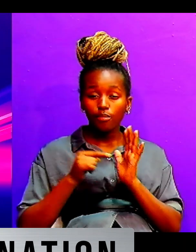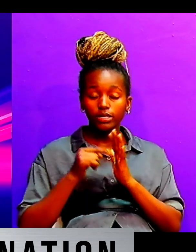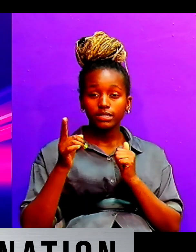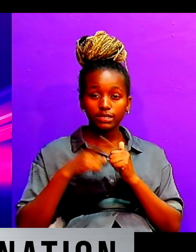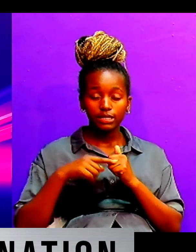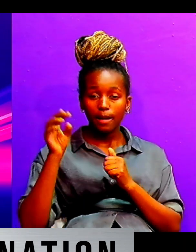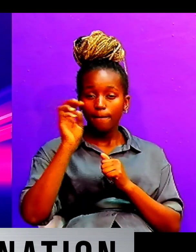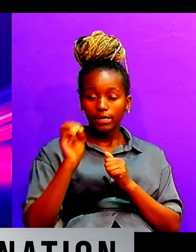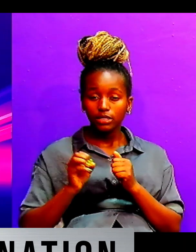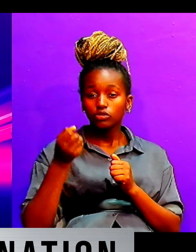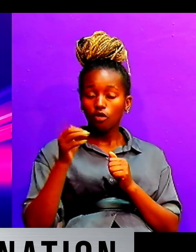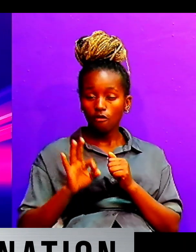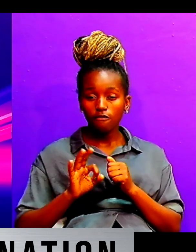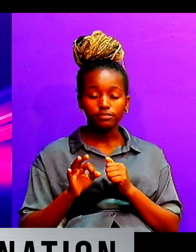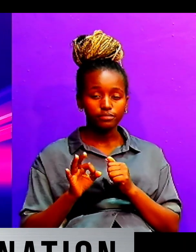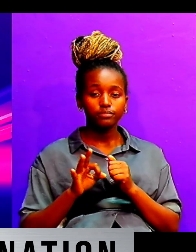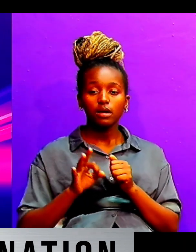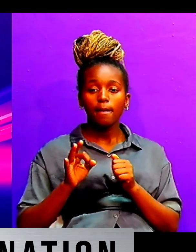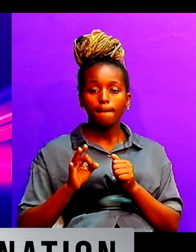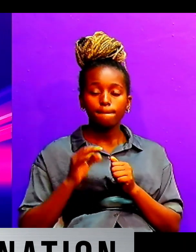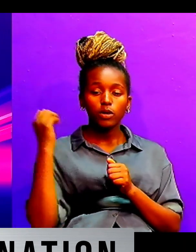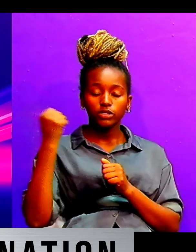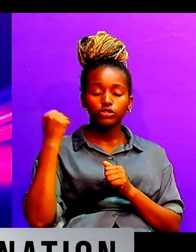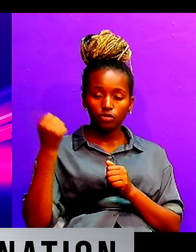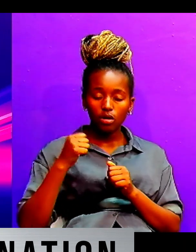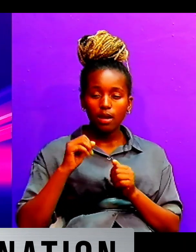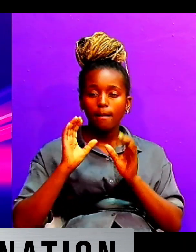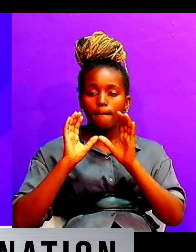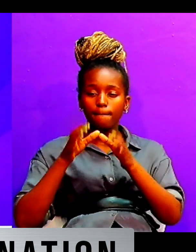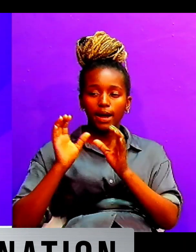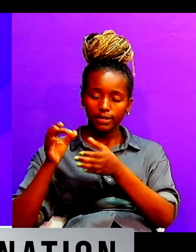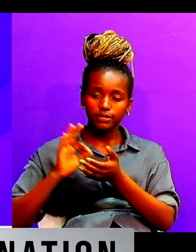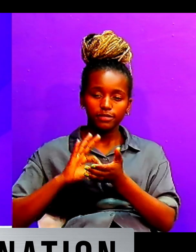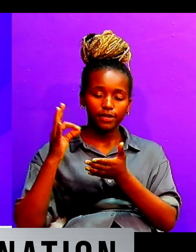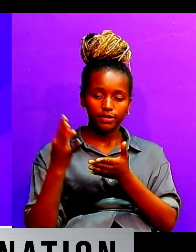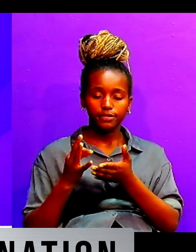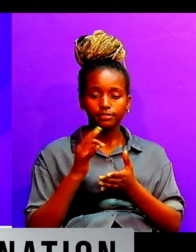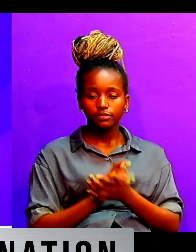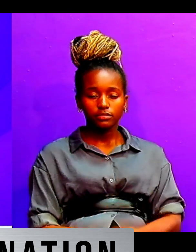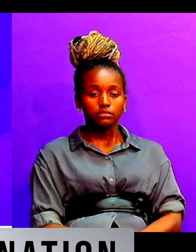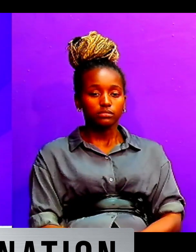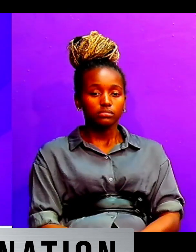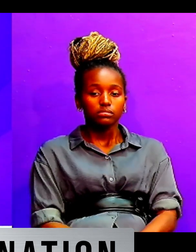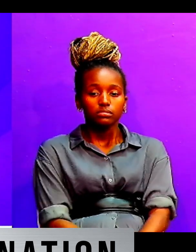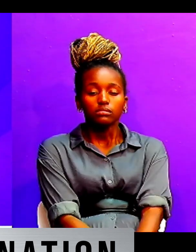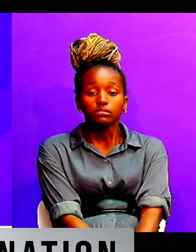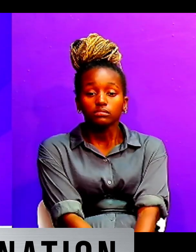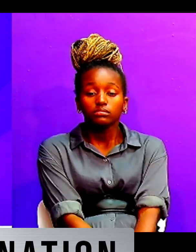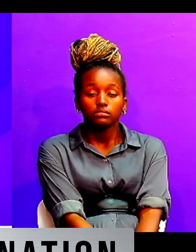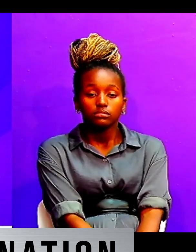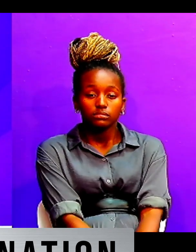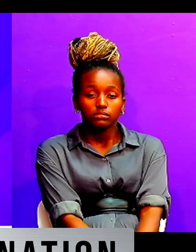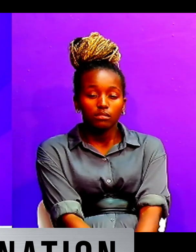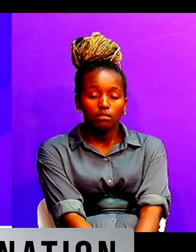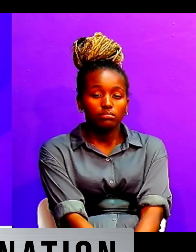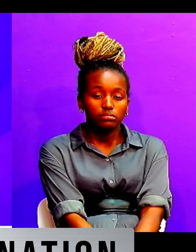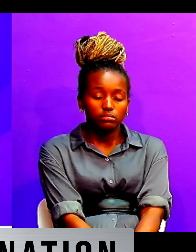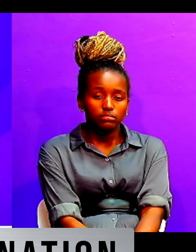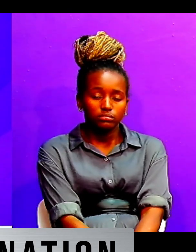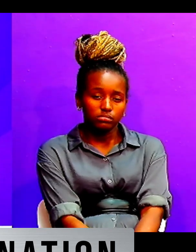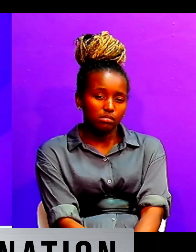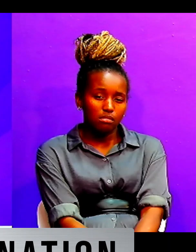for political party funding. Yes. And then to the parties, at least 5% should go to the SIGs. not per